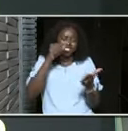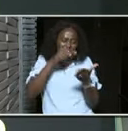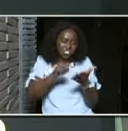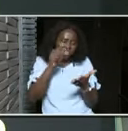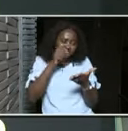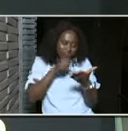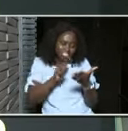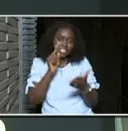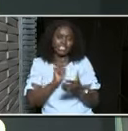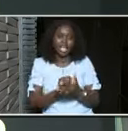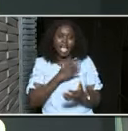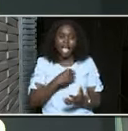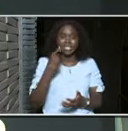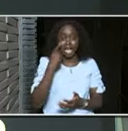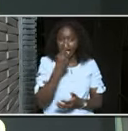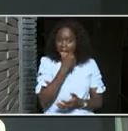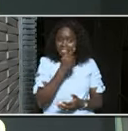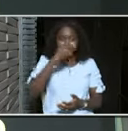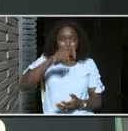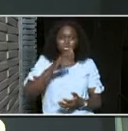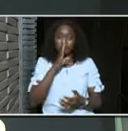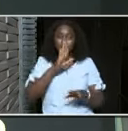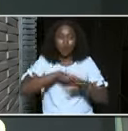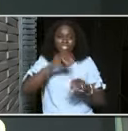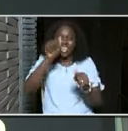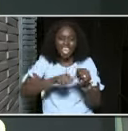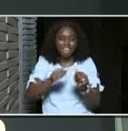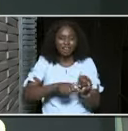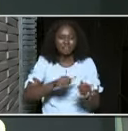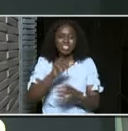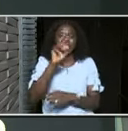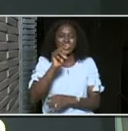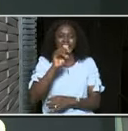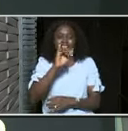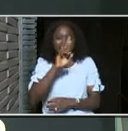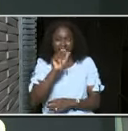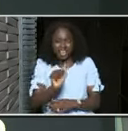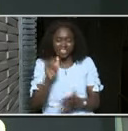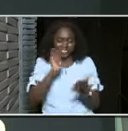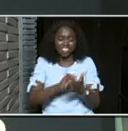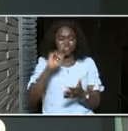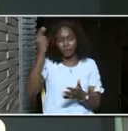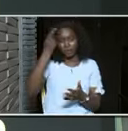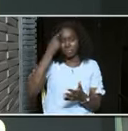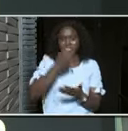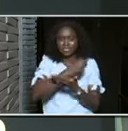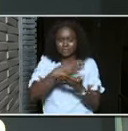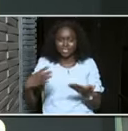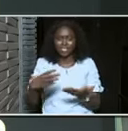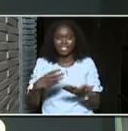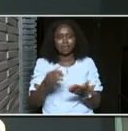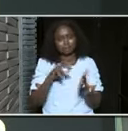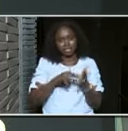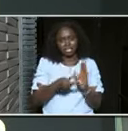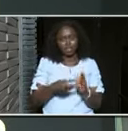eyes must be on every naira that government is spending. In other words, we believe that